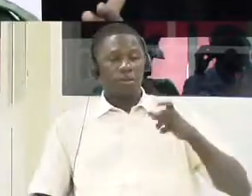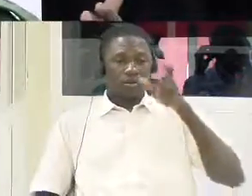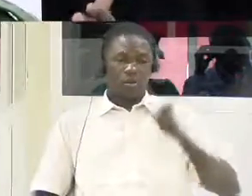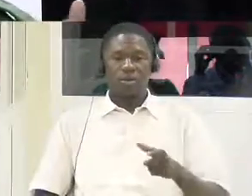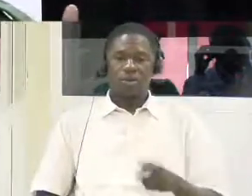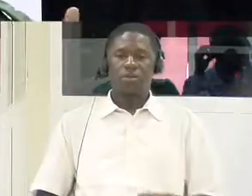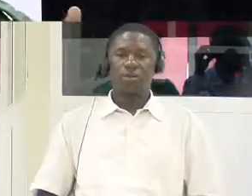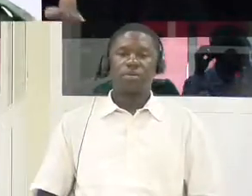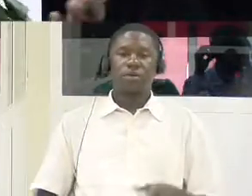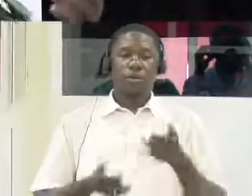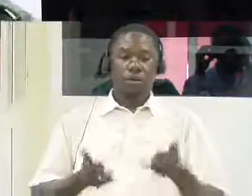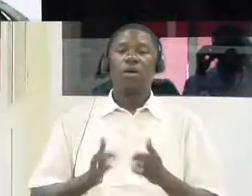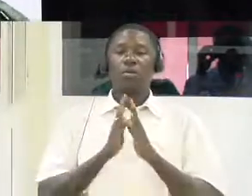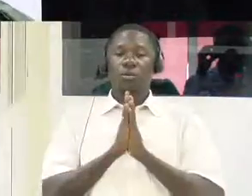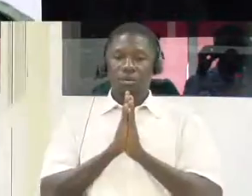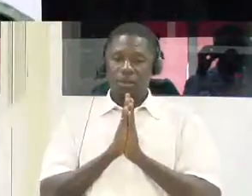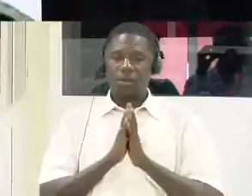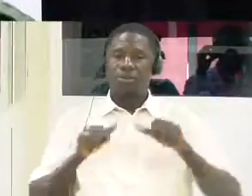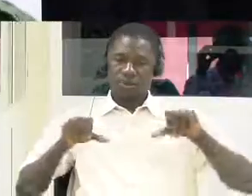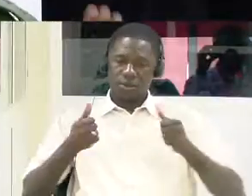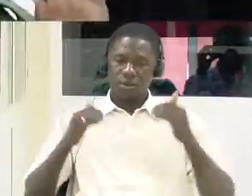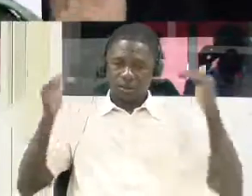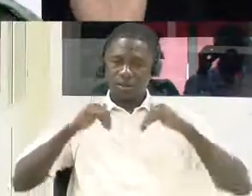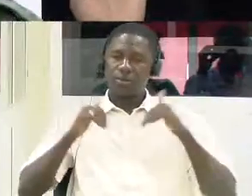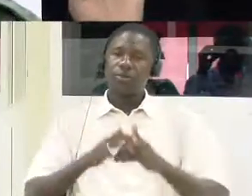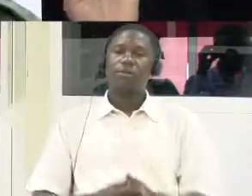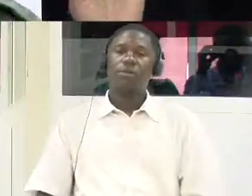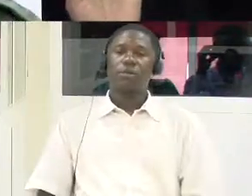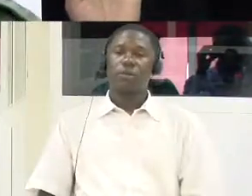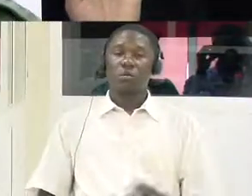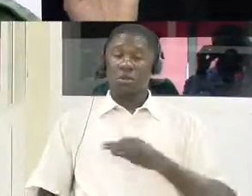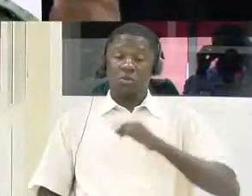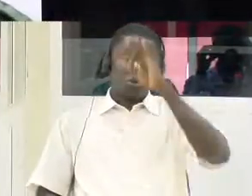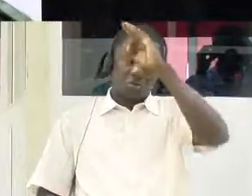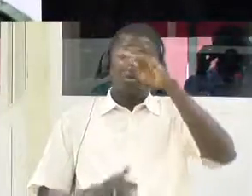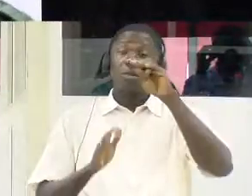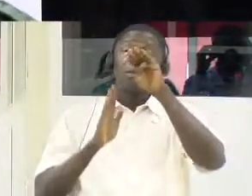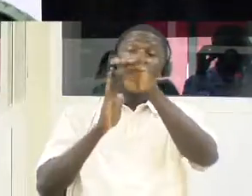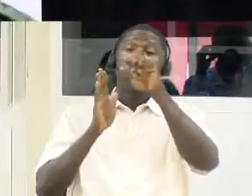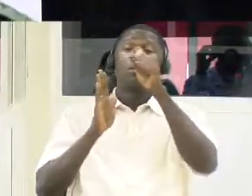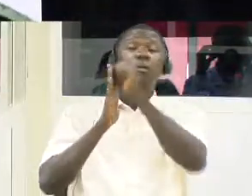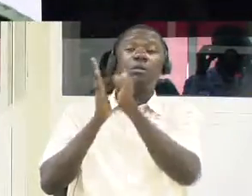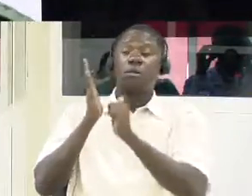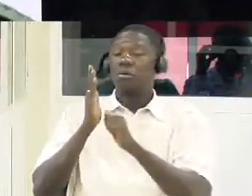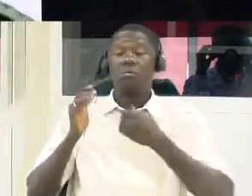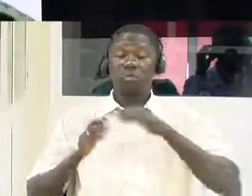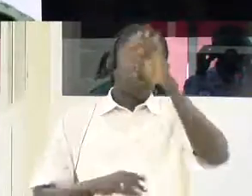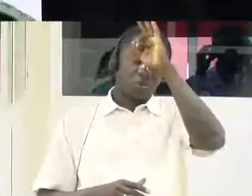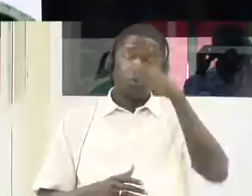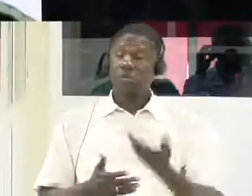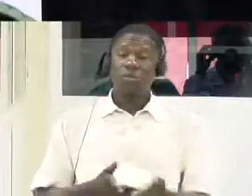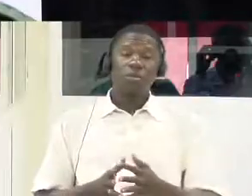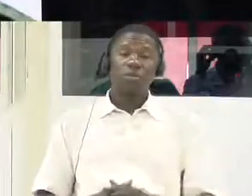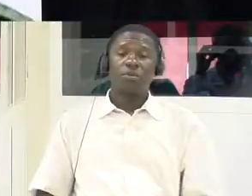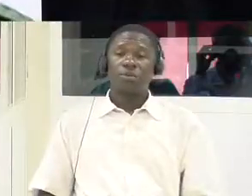Let's pray and start the meeting. I don't even know what the agenda of the meeting was. So